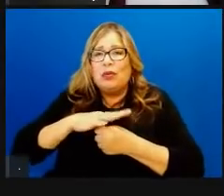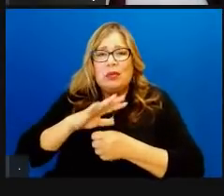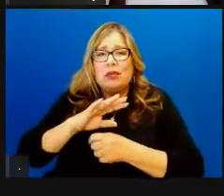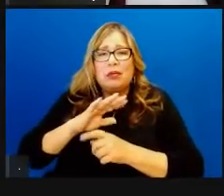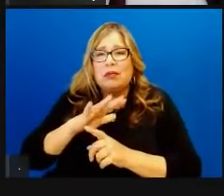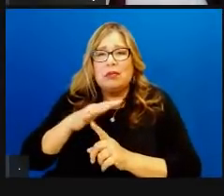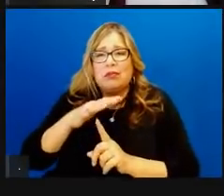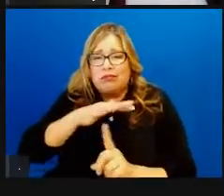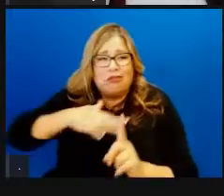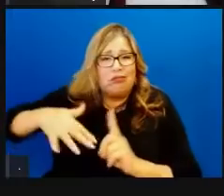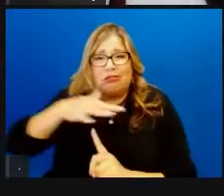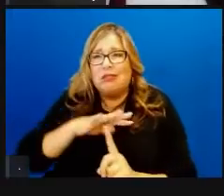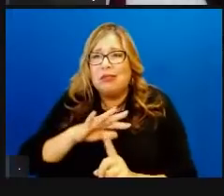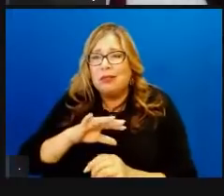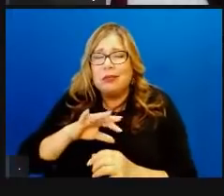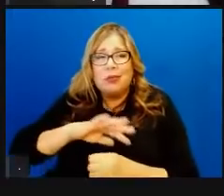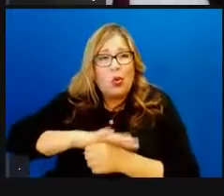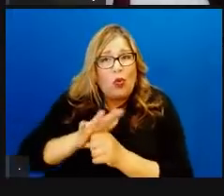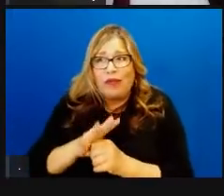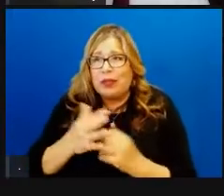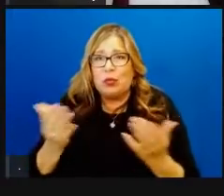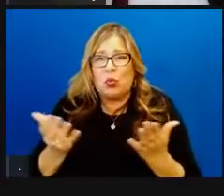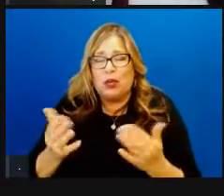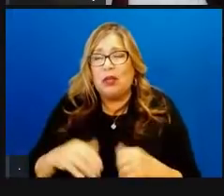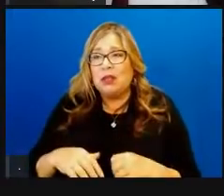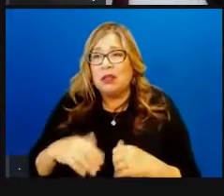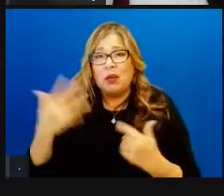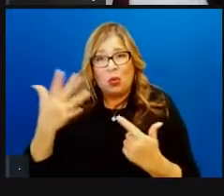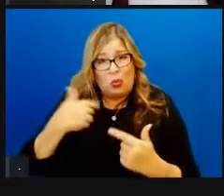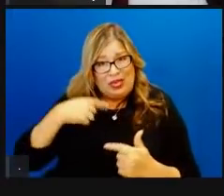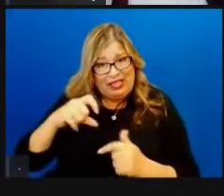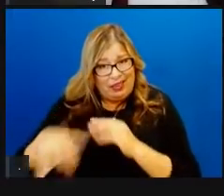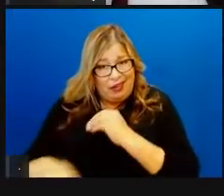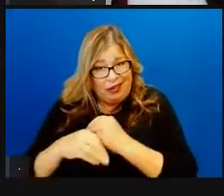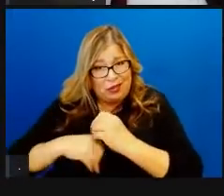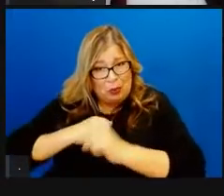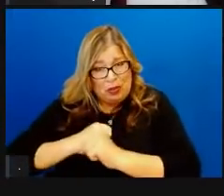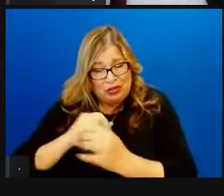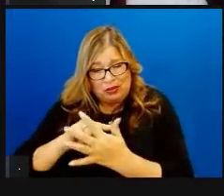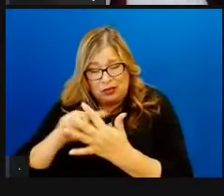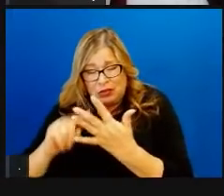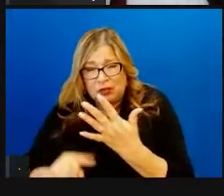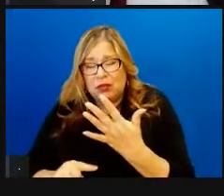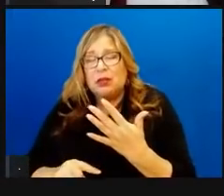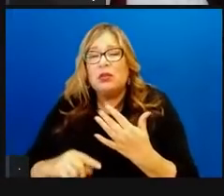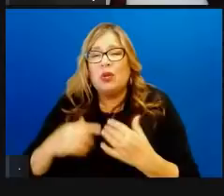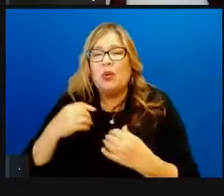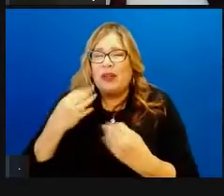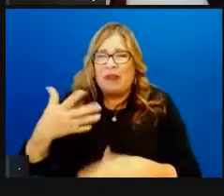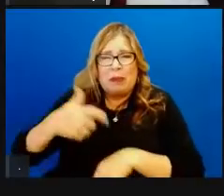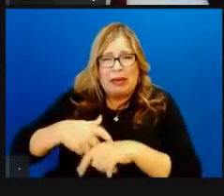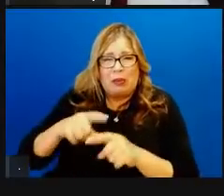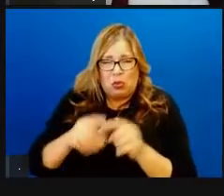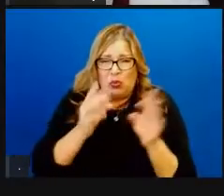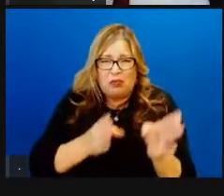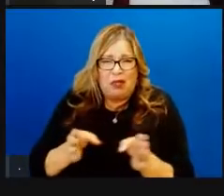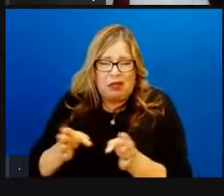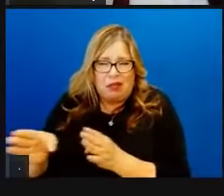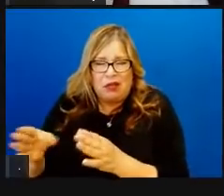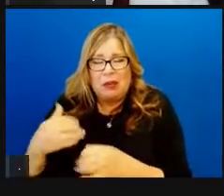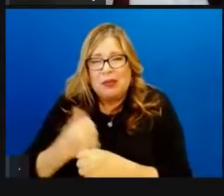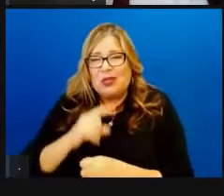added protections are going to be considered, and that those can be implemented safely. The one thing that has